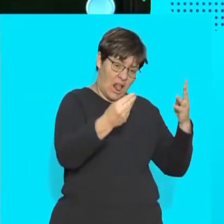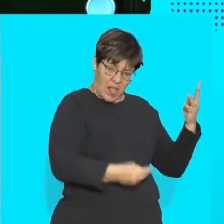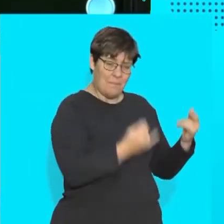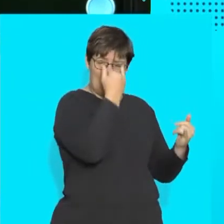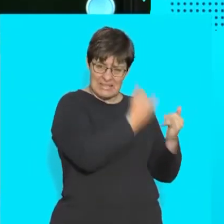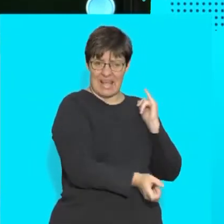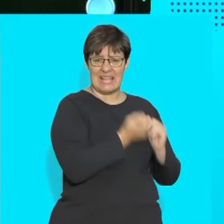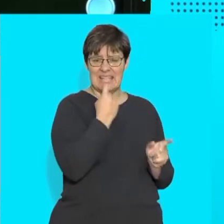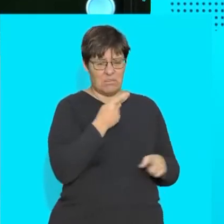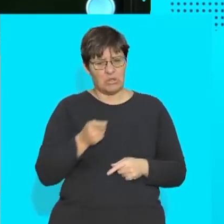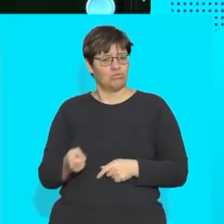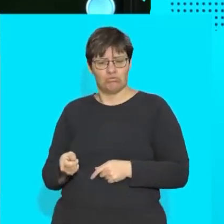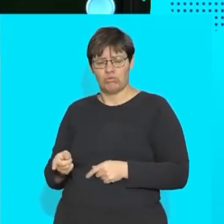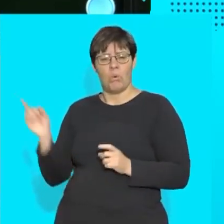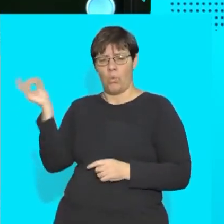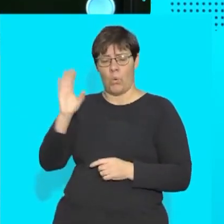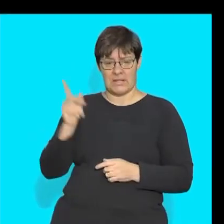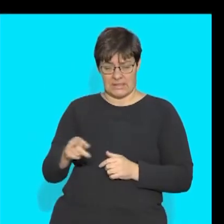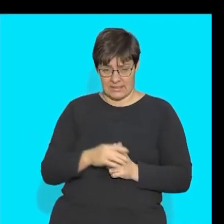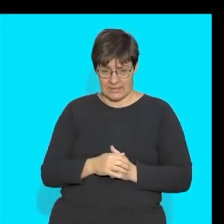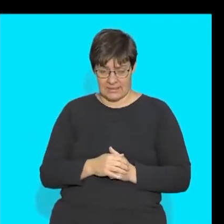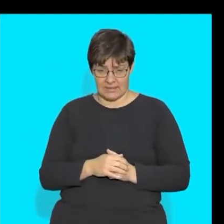a calculation mistake. So